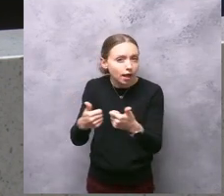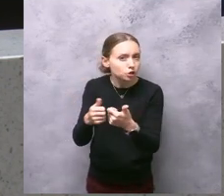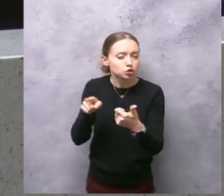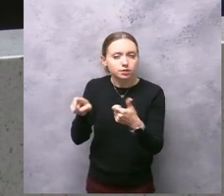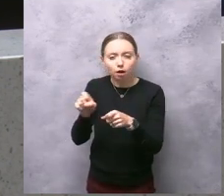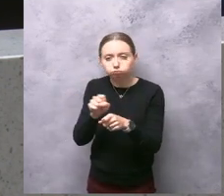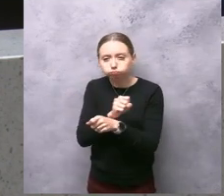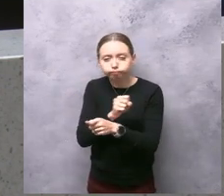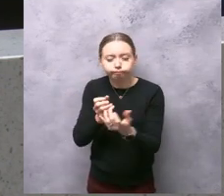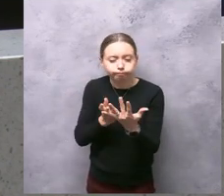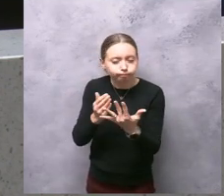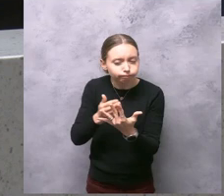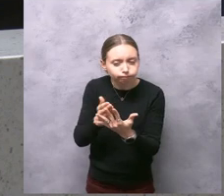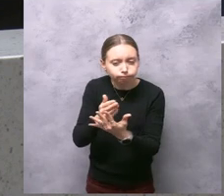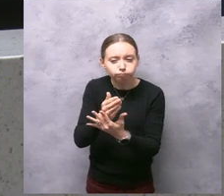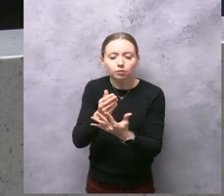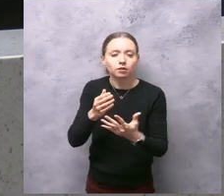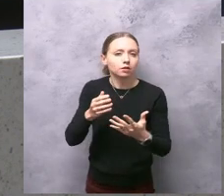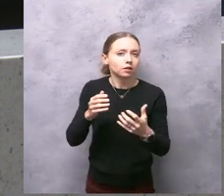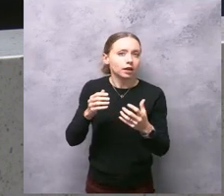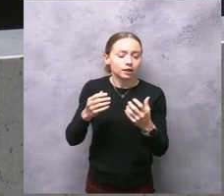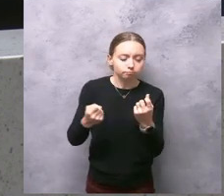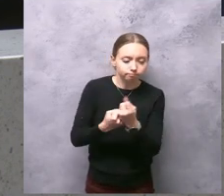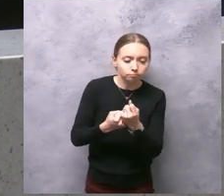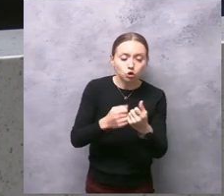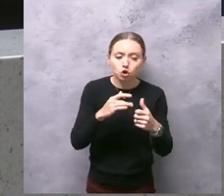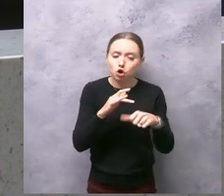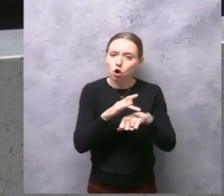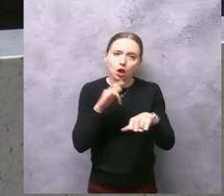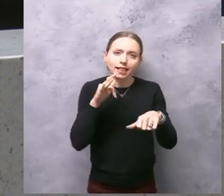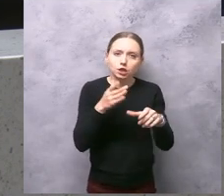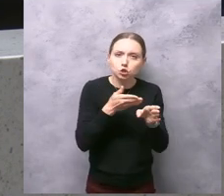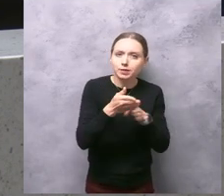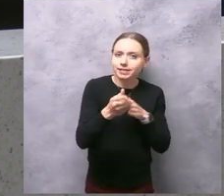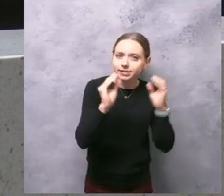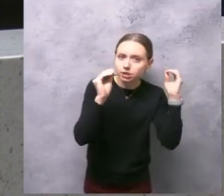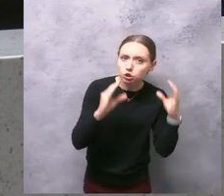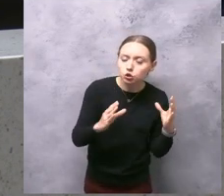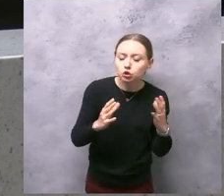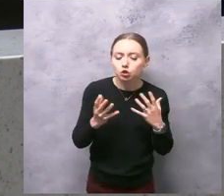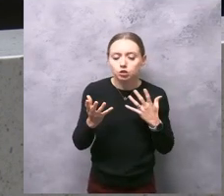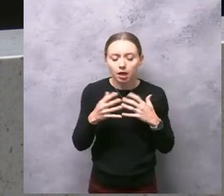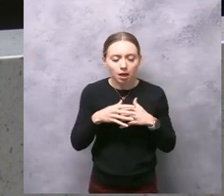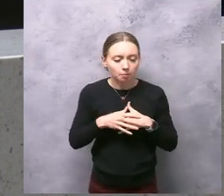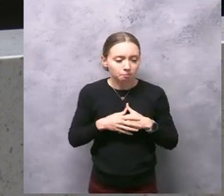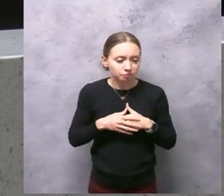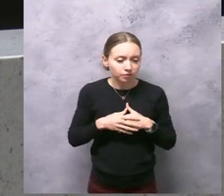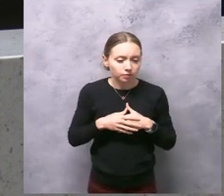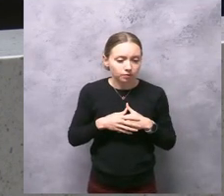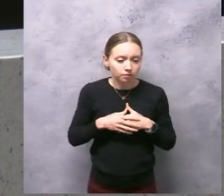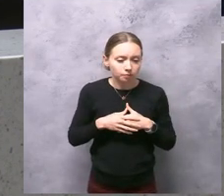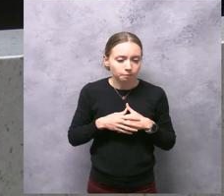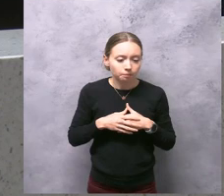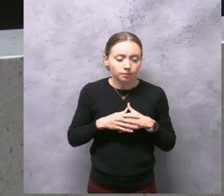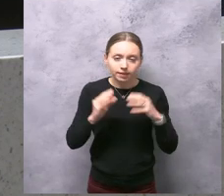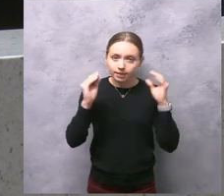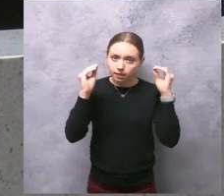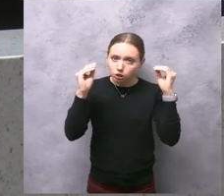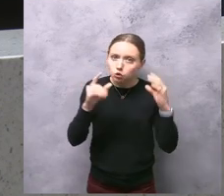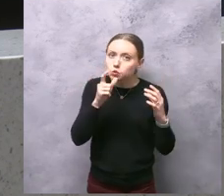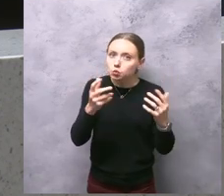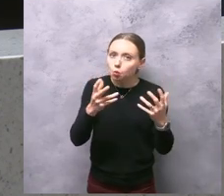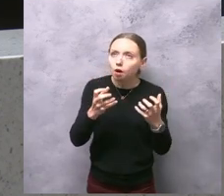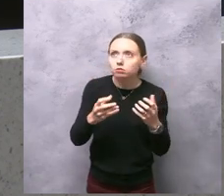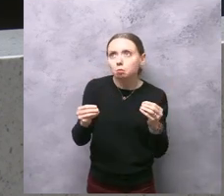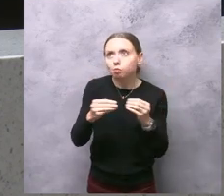helping early career teachers, teachers that are having, you know, want some additional help in the